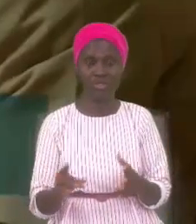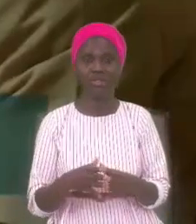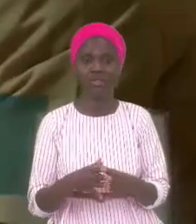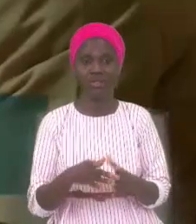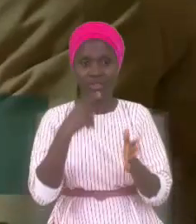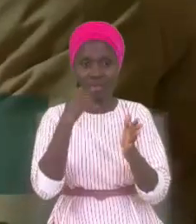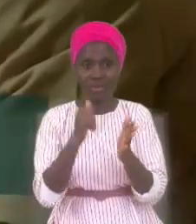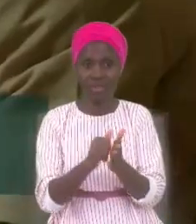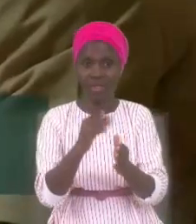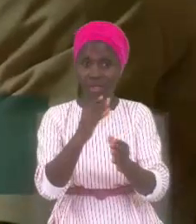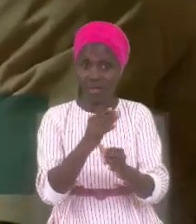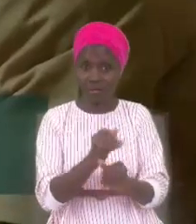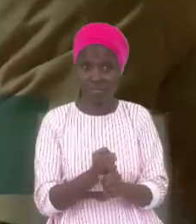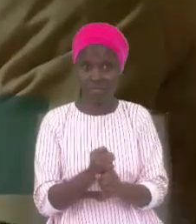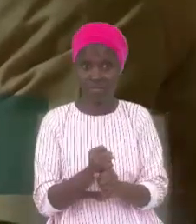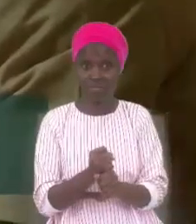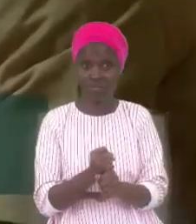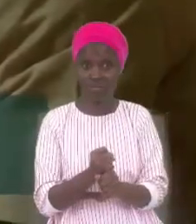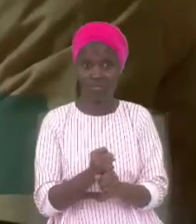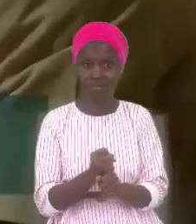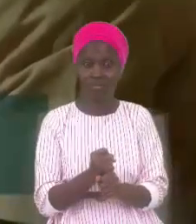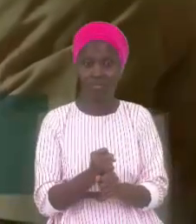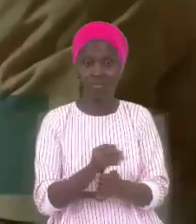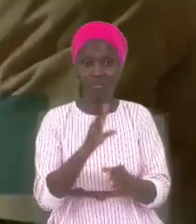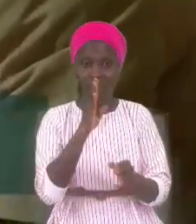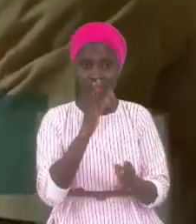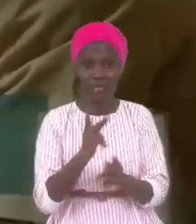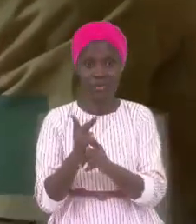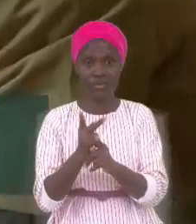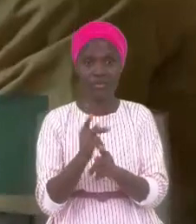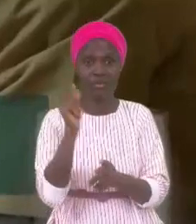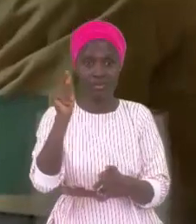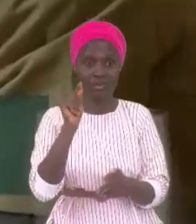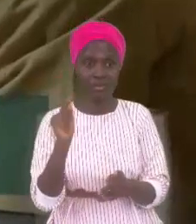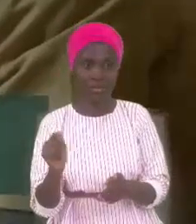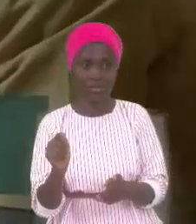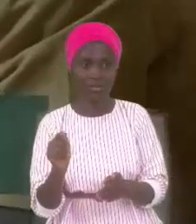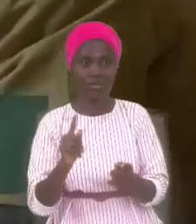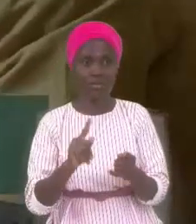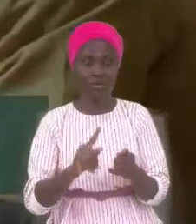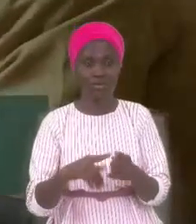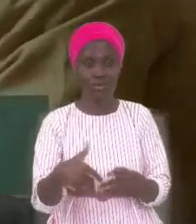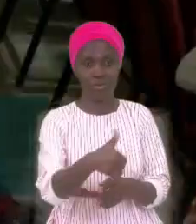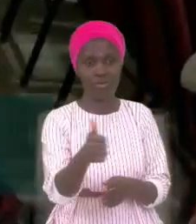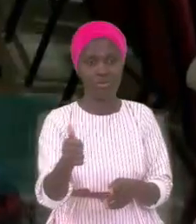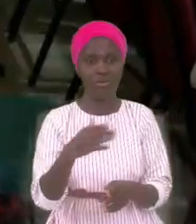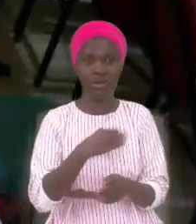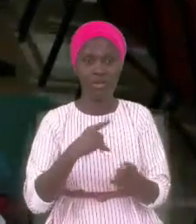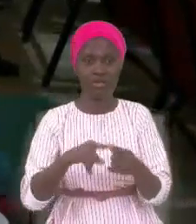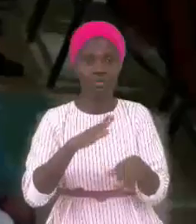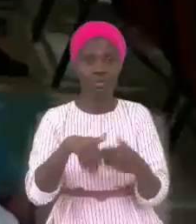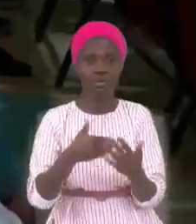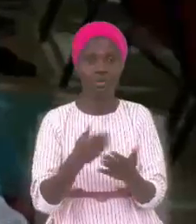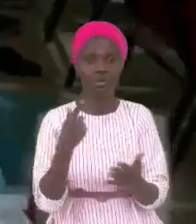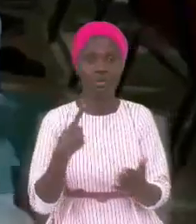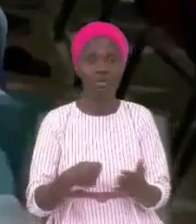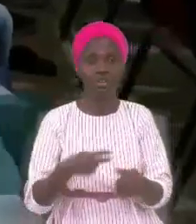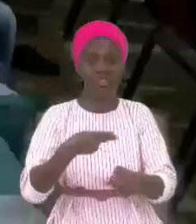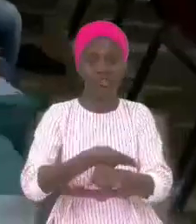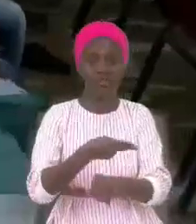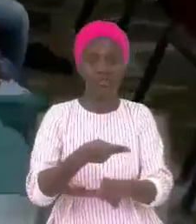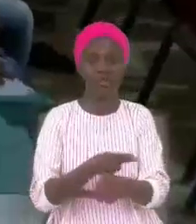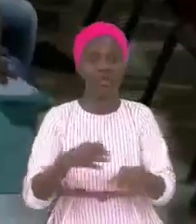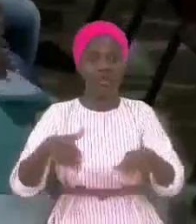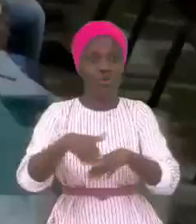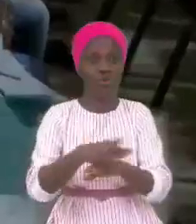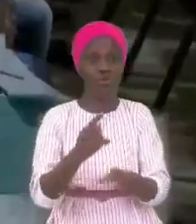take heed therefore unto yourselves and to all the flock, over the which the Holy Ghost